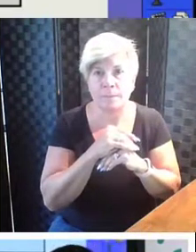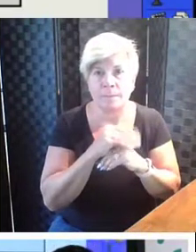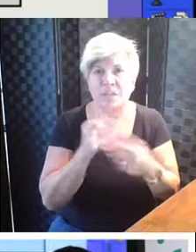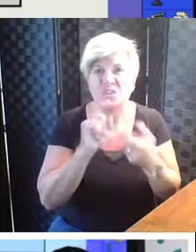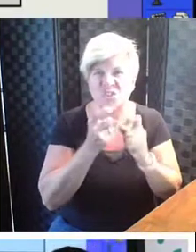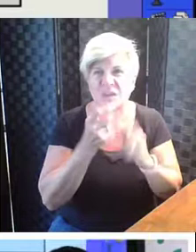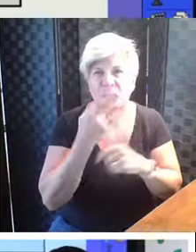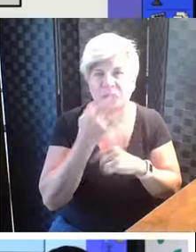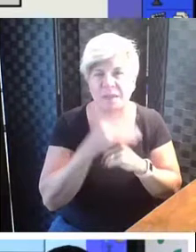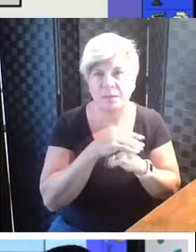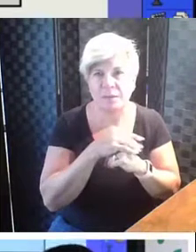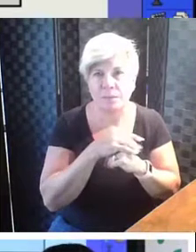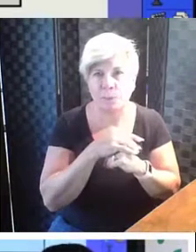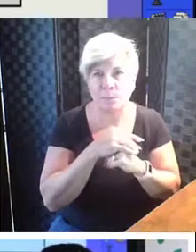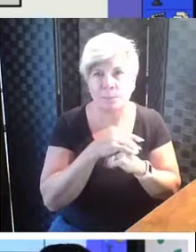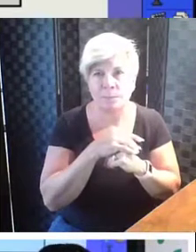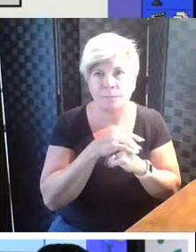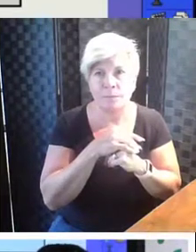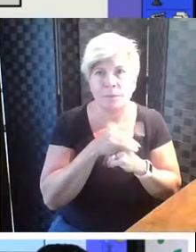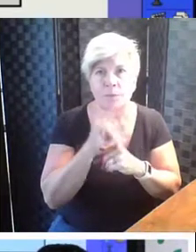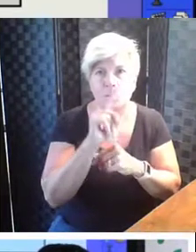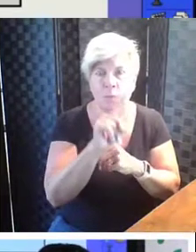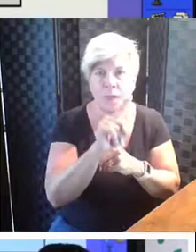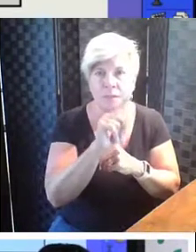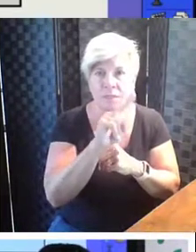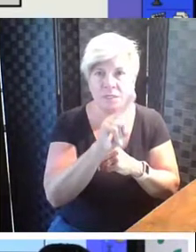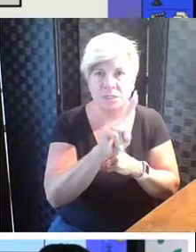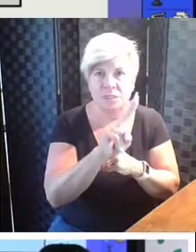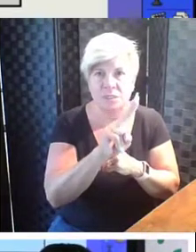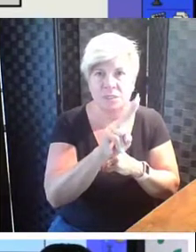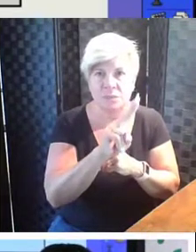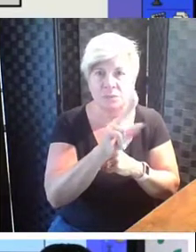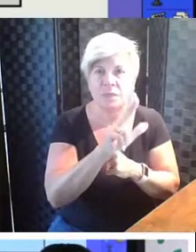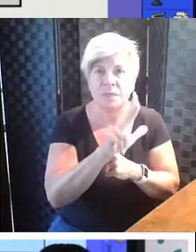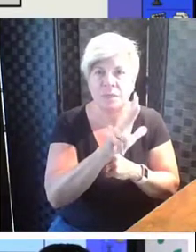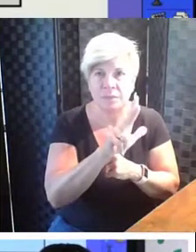my color so we can kind of see.